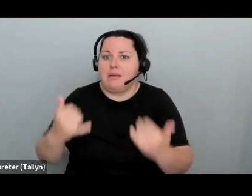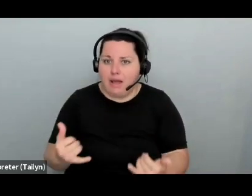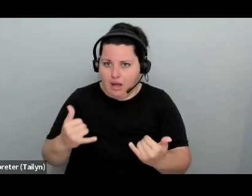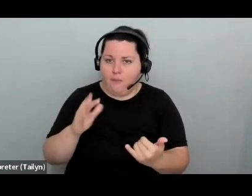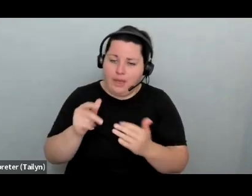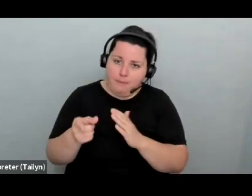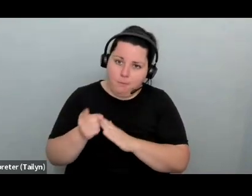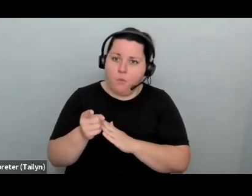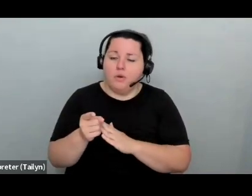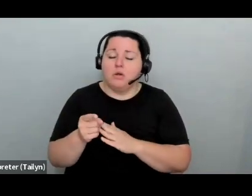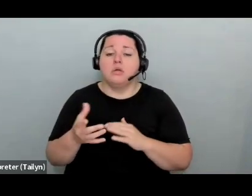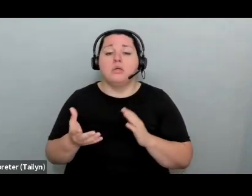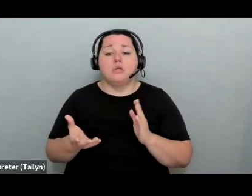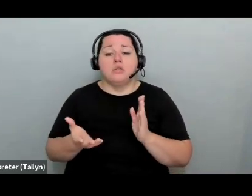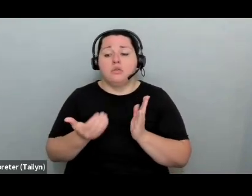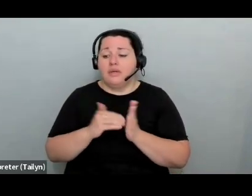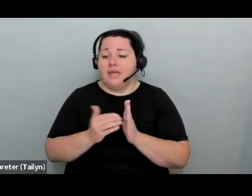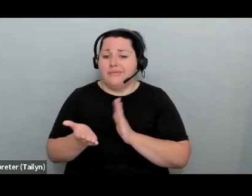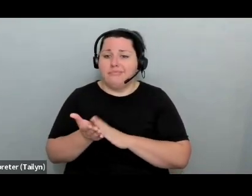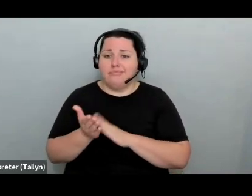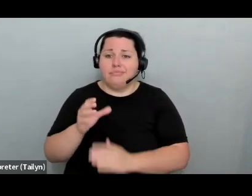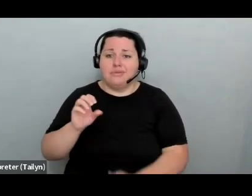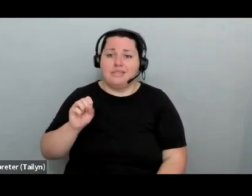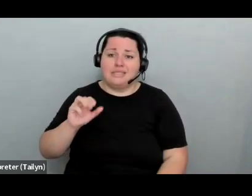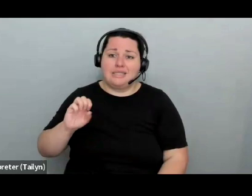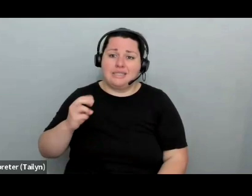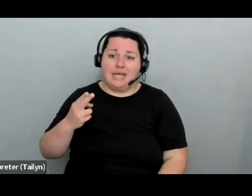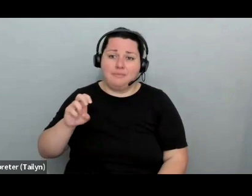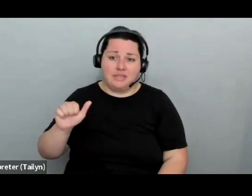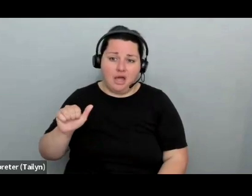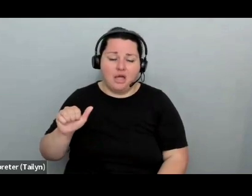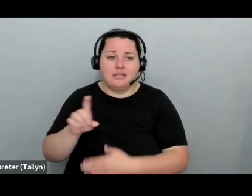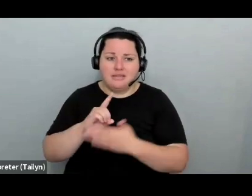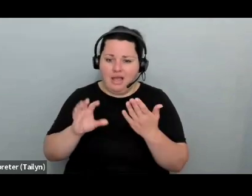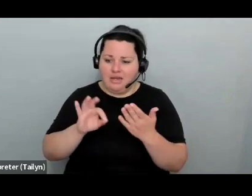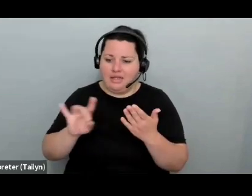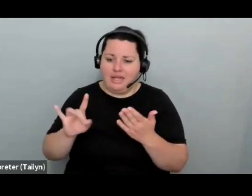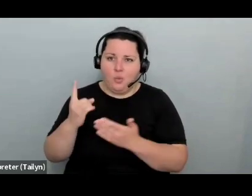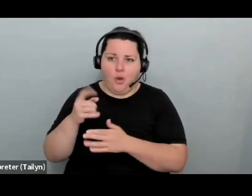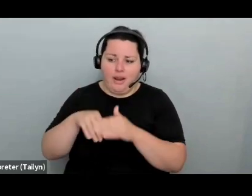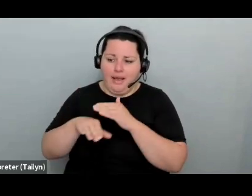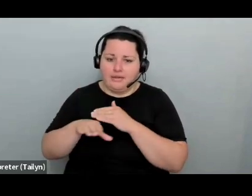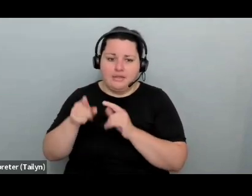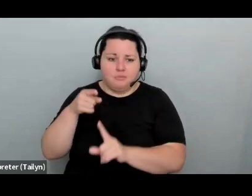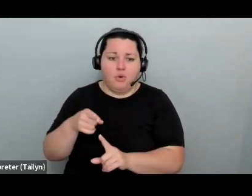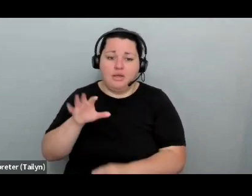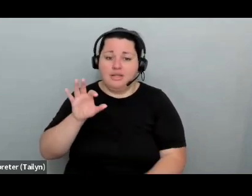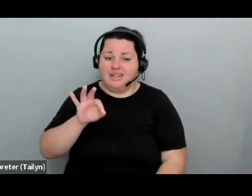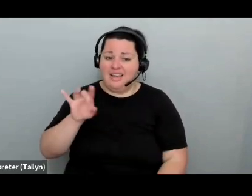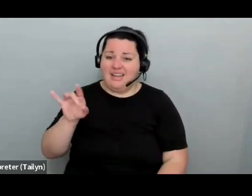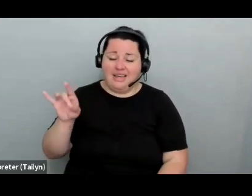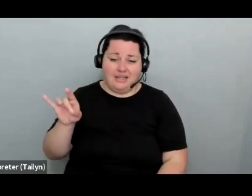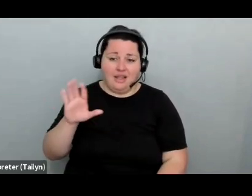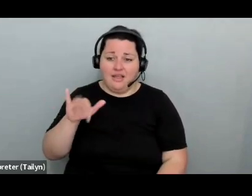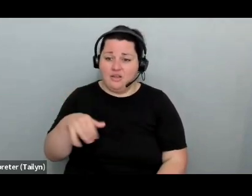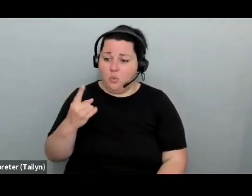really, again, kudos to SAMHSA for designing the 988 single access point, because 988 should be the